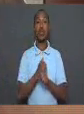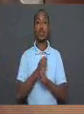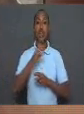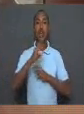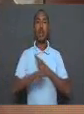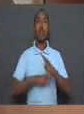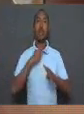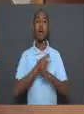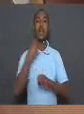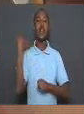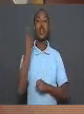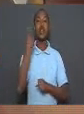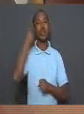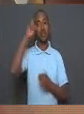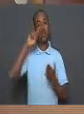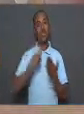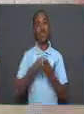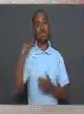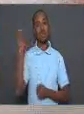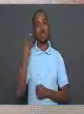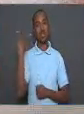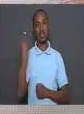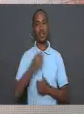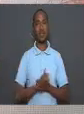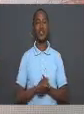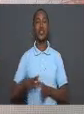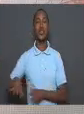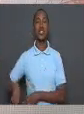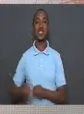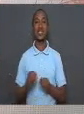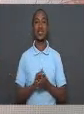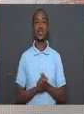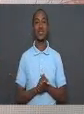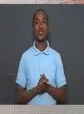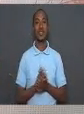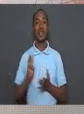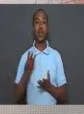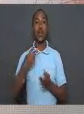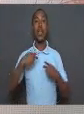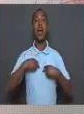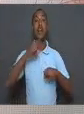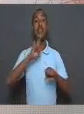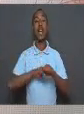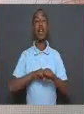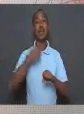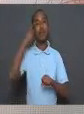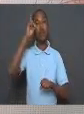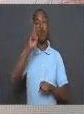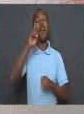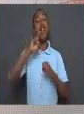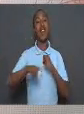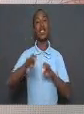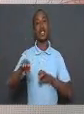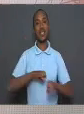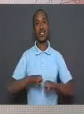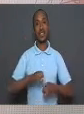globally is used for this purpose. Students, we have time for one last